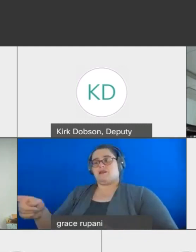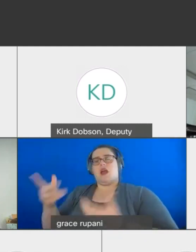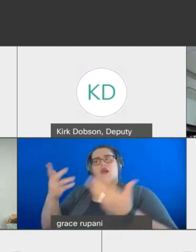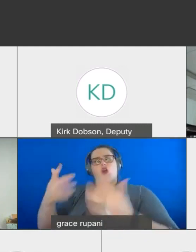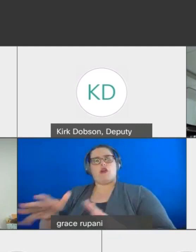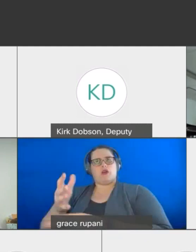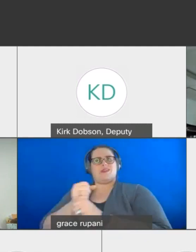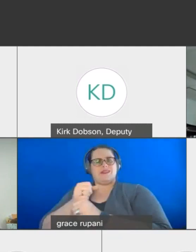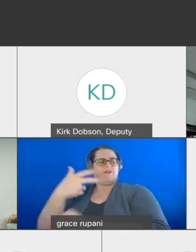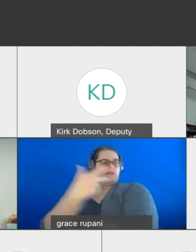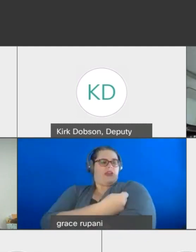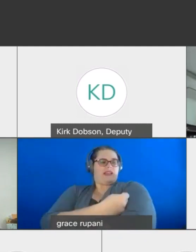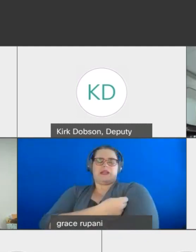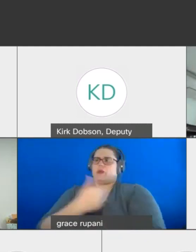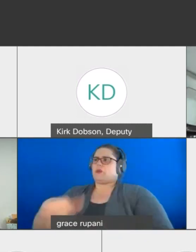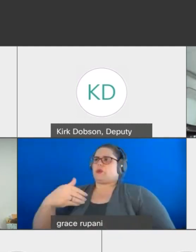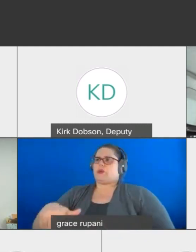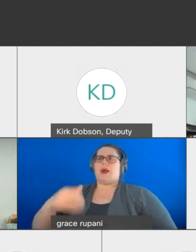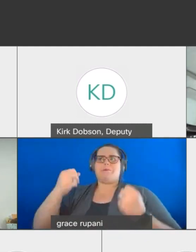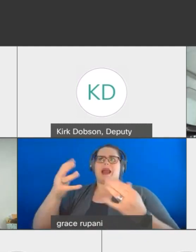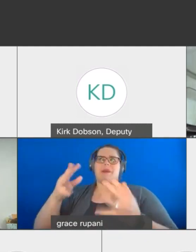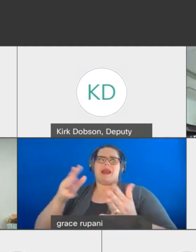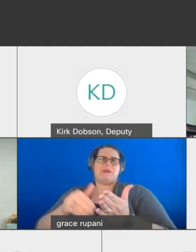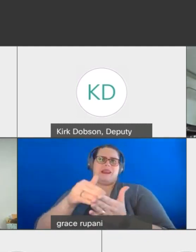actually quite a large number of individuals. So,